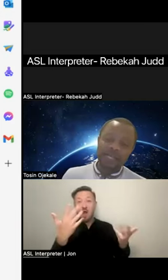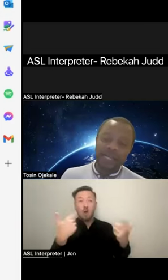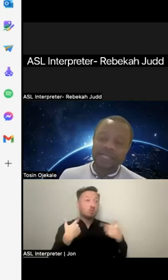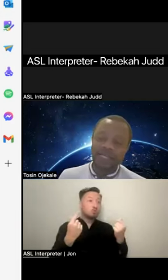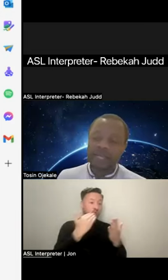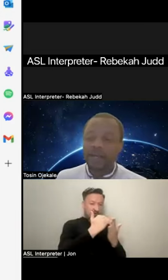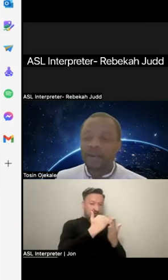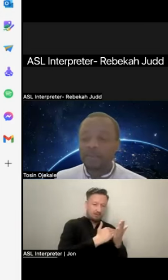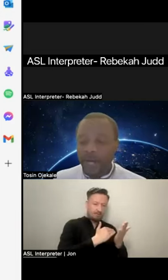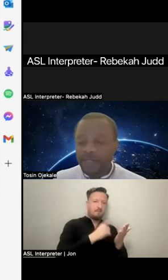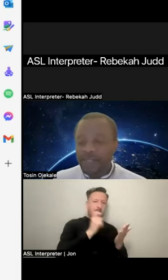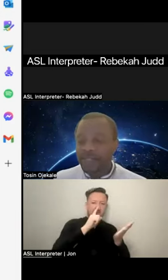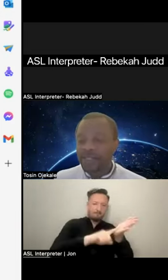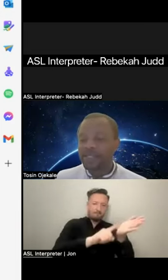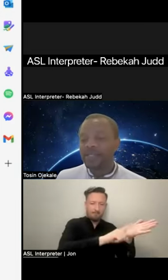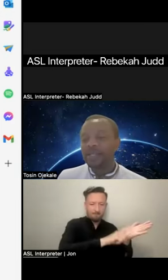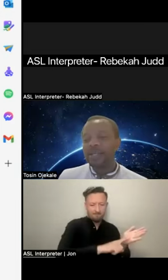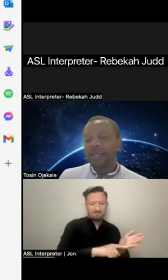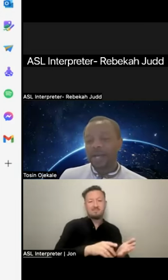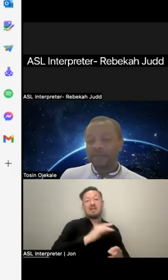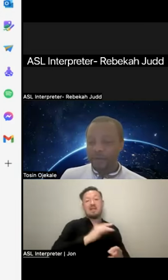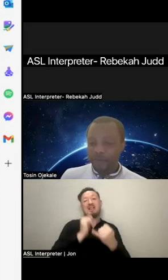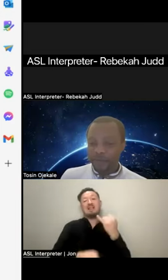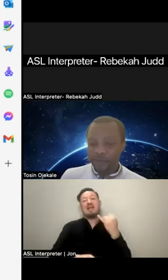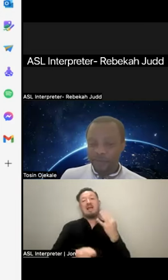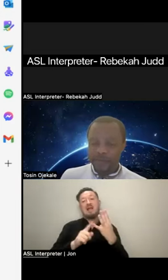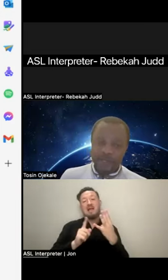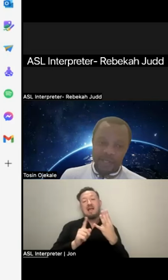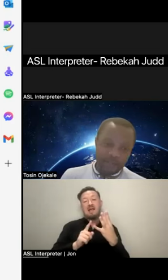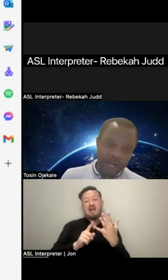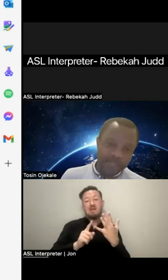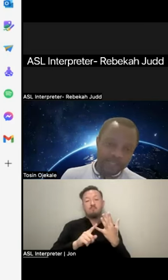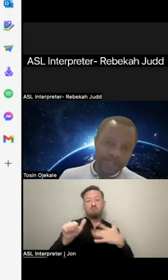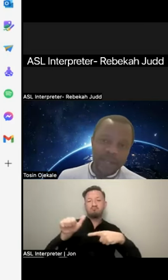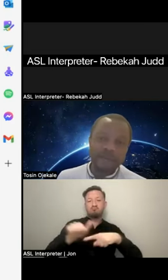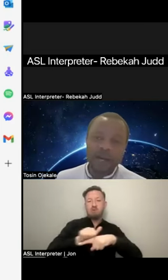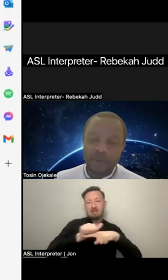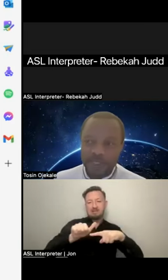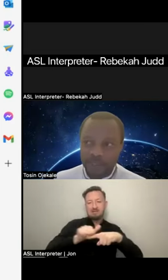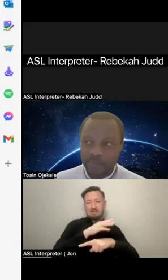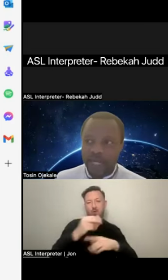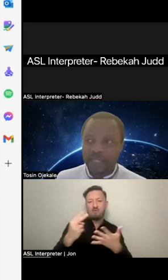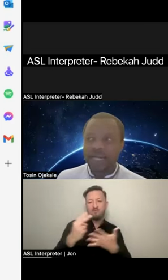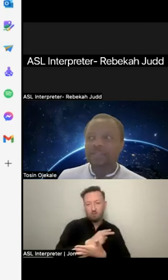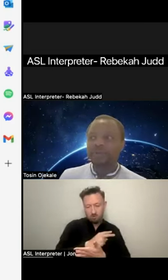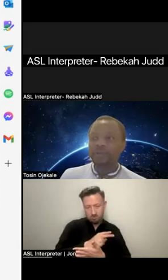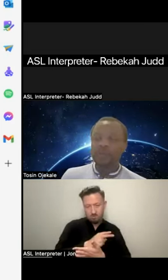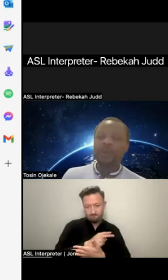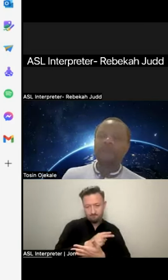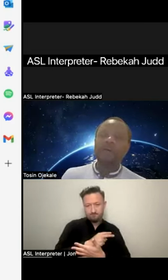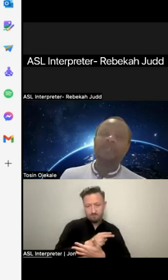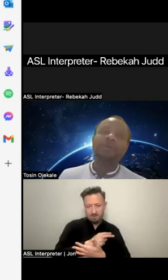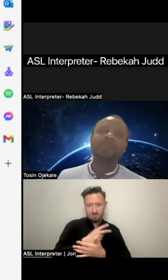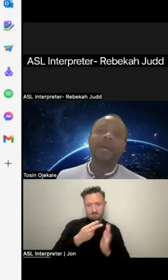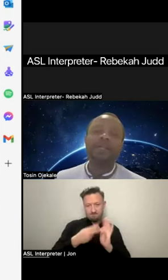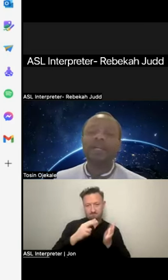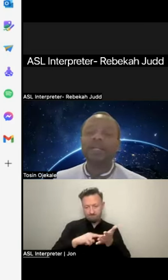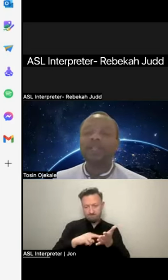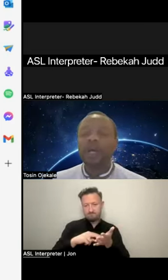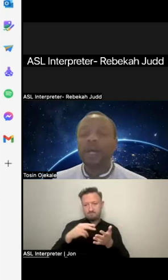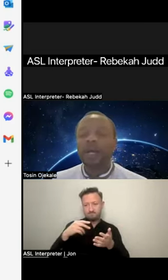one here is practice and review. Practice your evacuation plan and review your evacuation